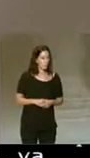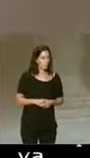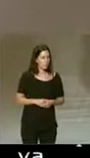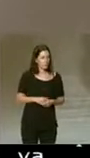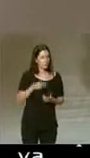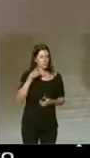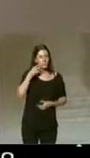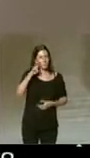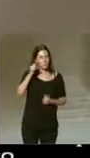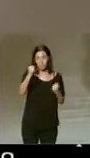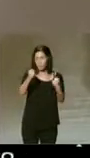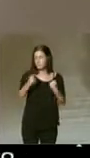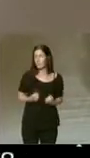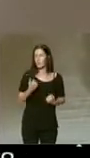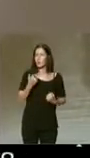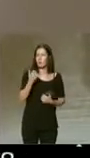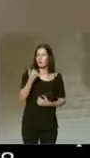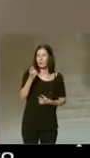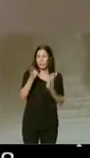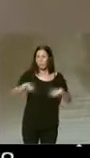they're very biased.